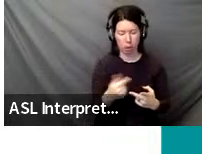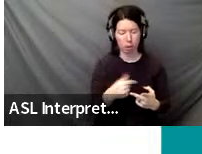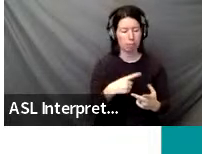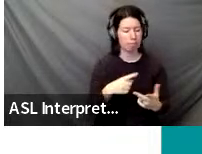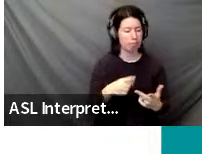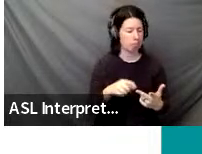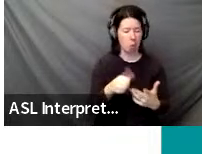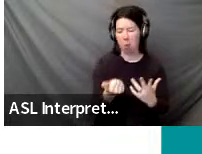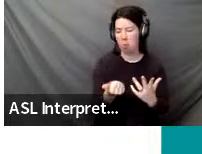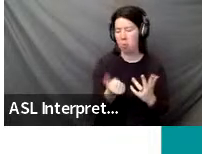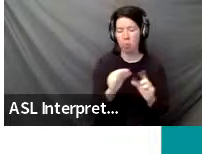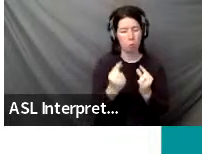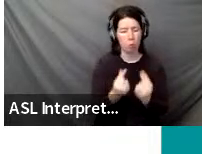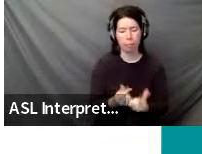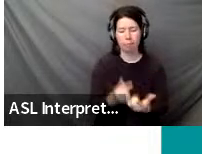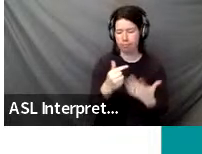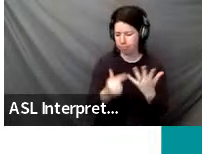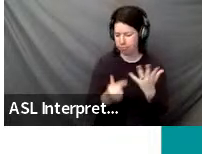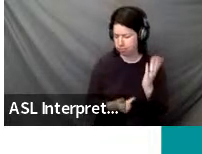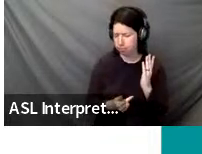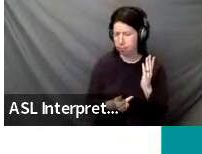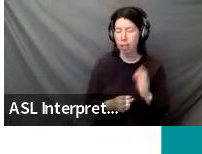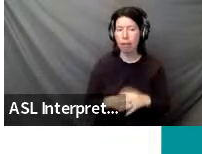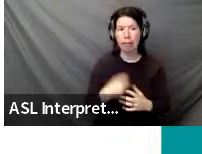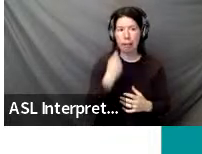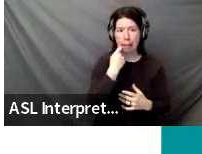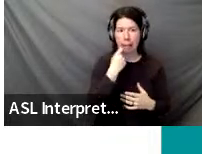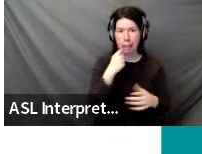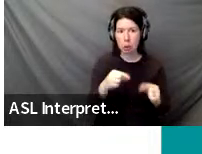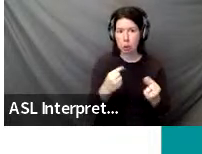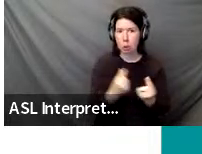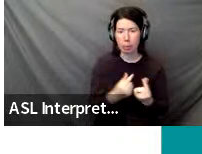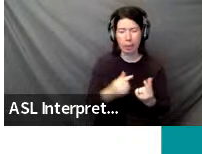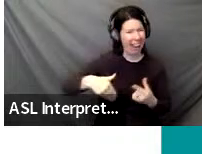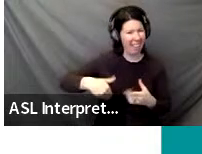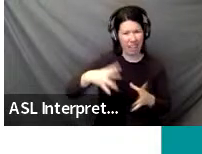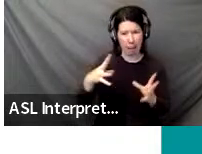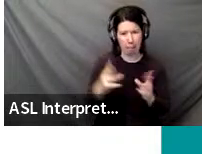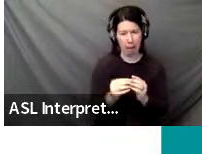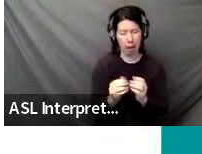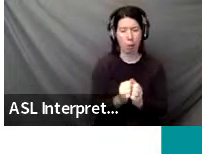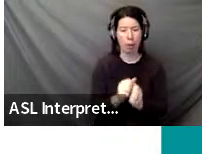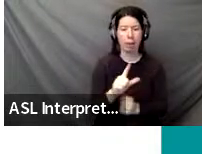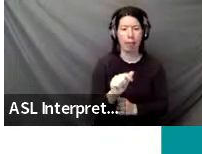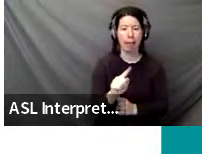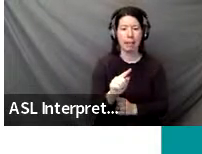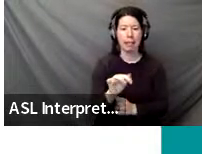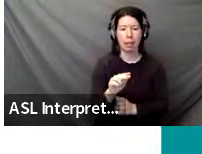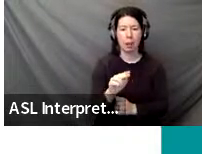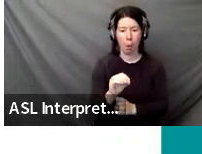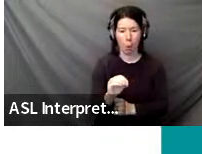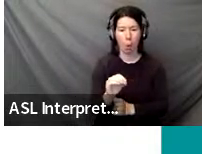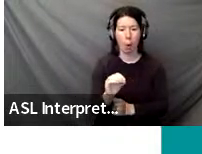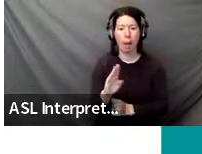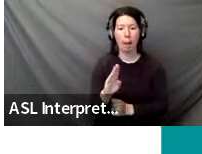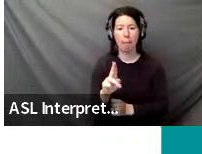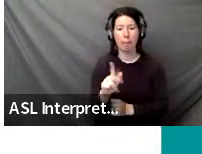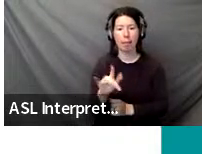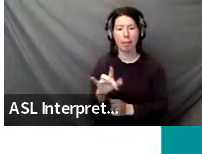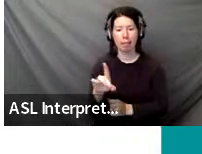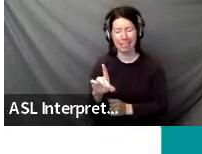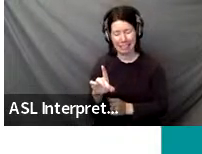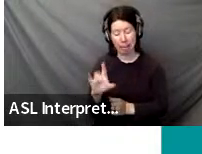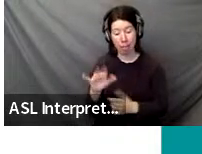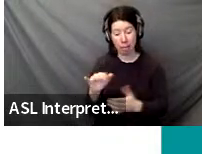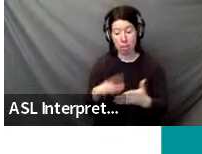other groups. The last group we haven't met with is Latino Build, and we had that scheduled, but it